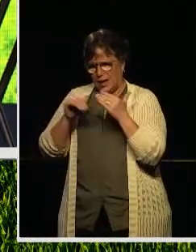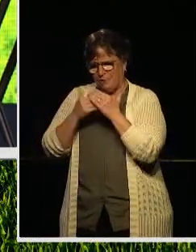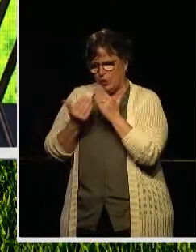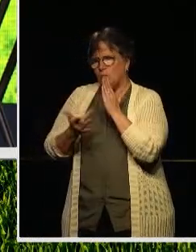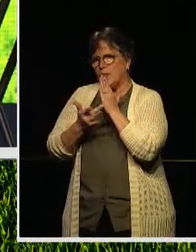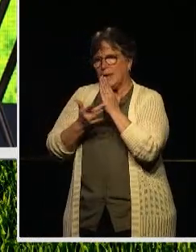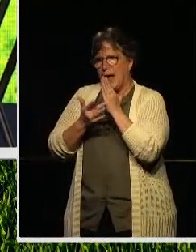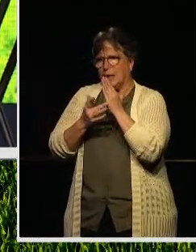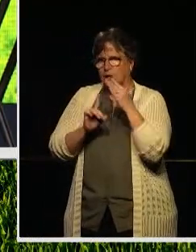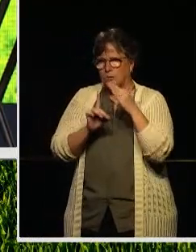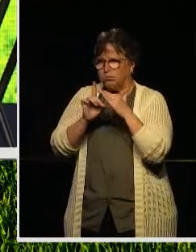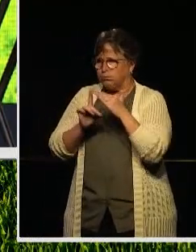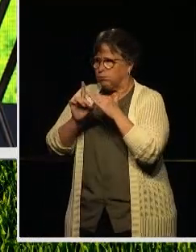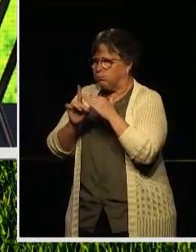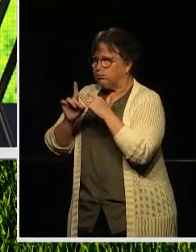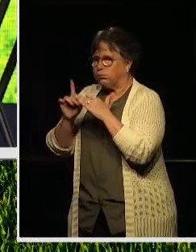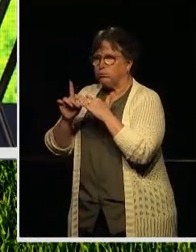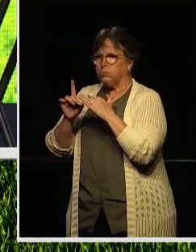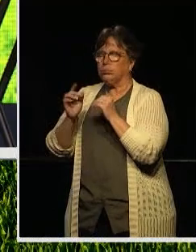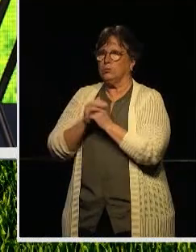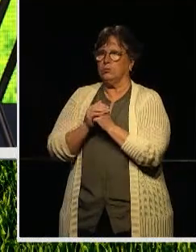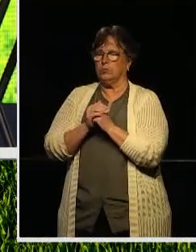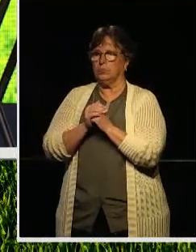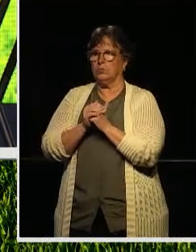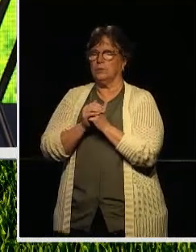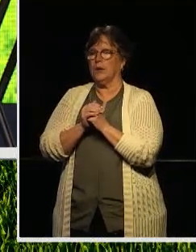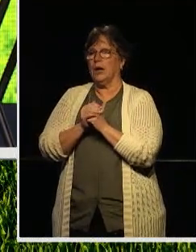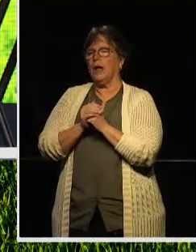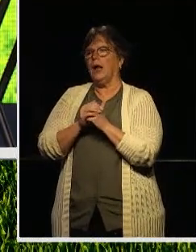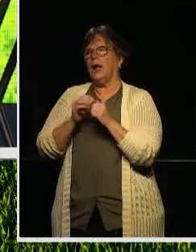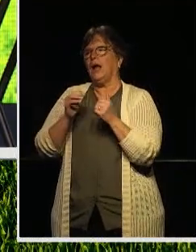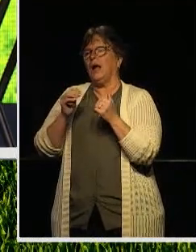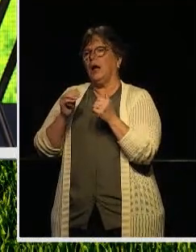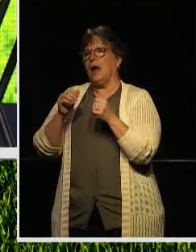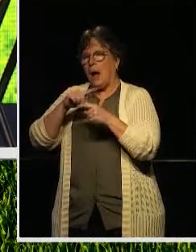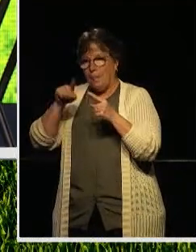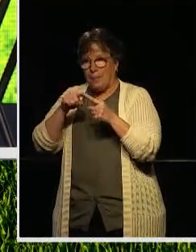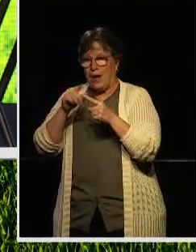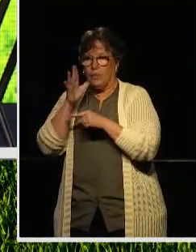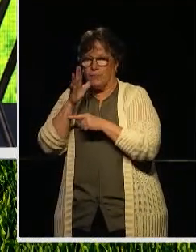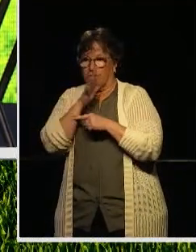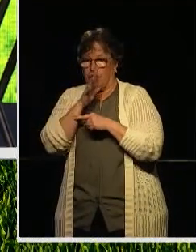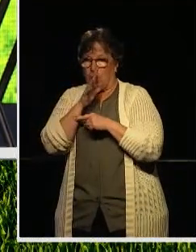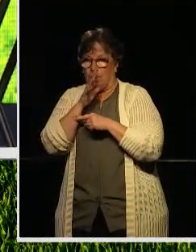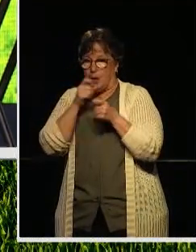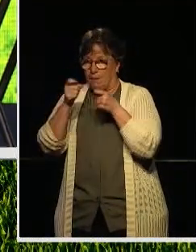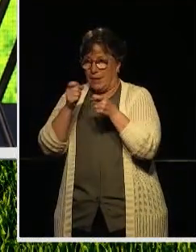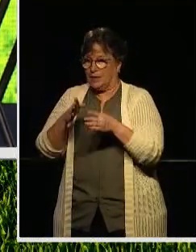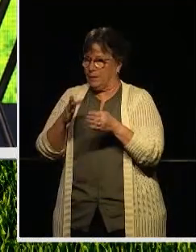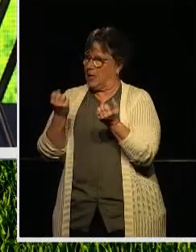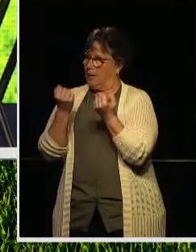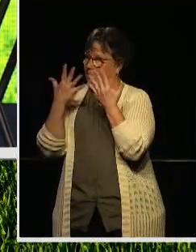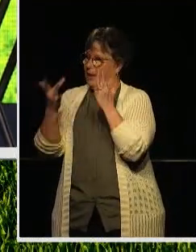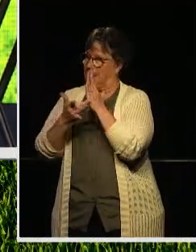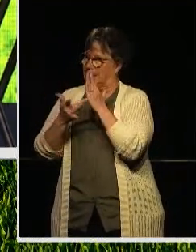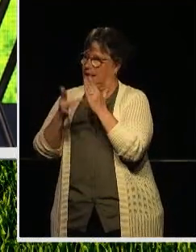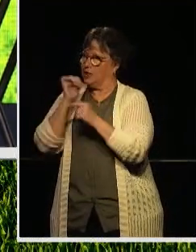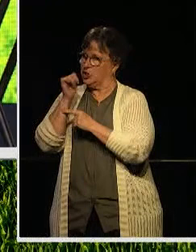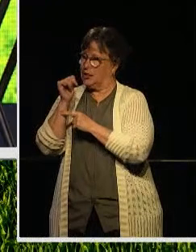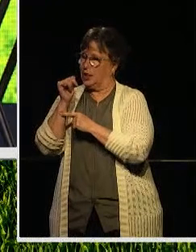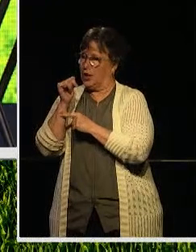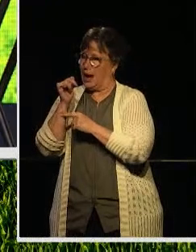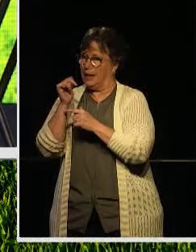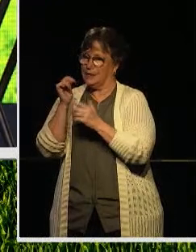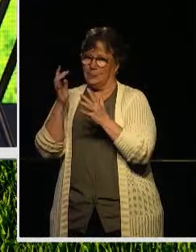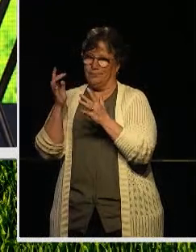sprouting up, but kind of to the farm management system point, not all these technologies are talking to each other. Actually, right now, I would say most of them aren't talking to